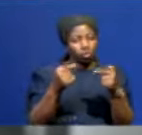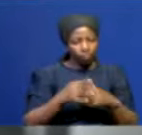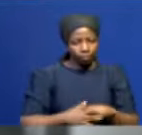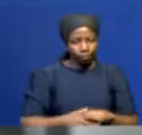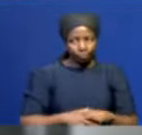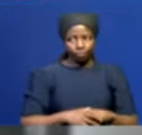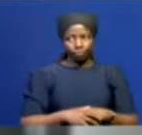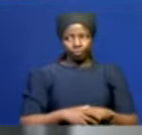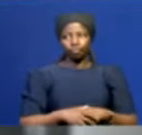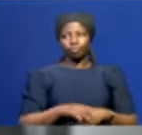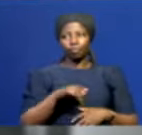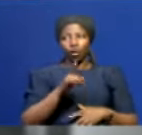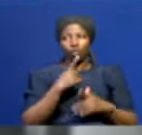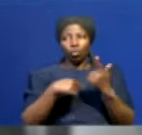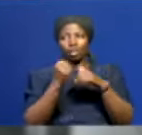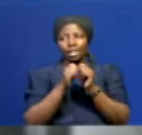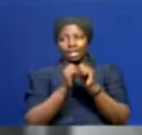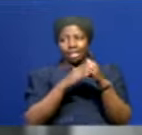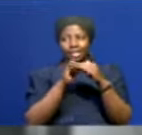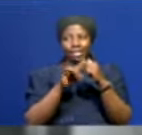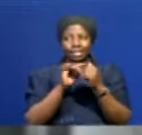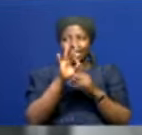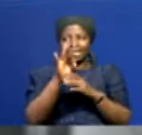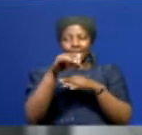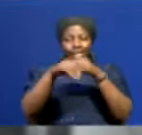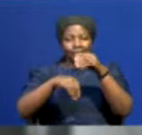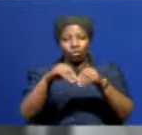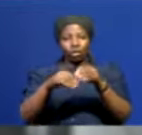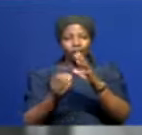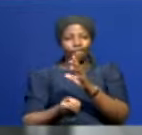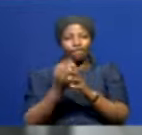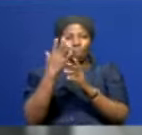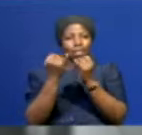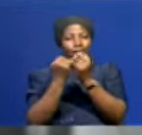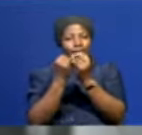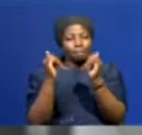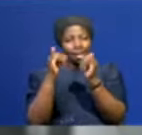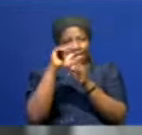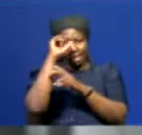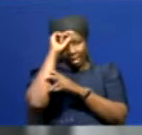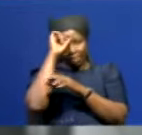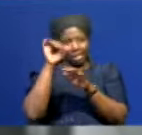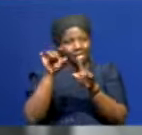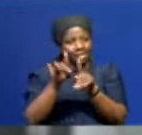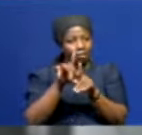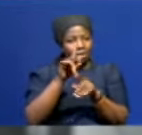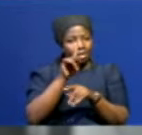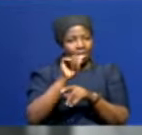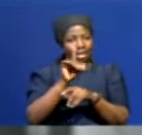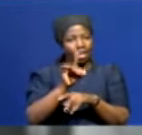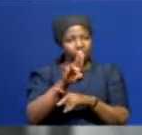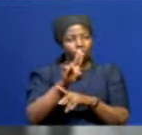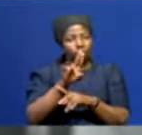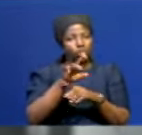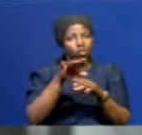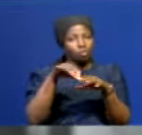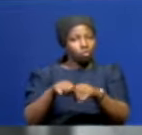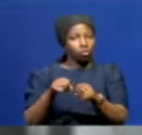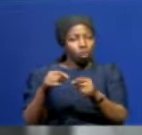1963 elections and formed the independence government as KADU took the opposition benches. But